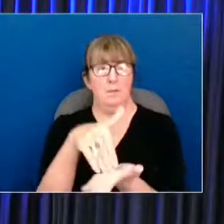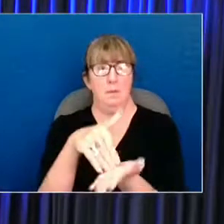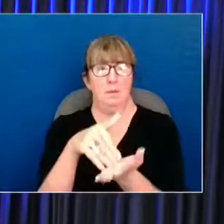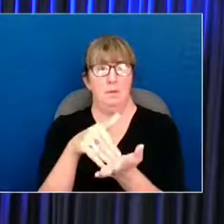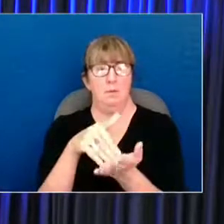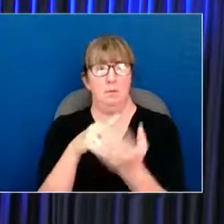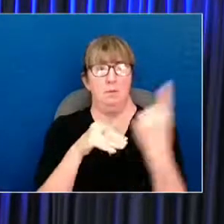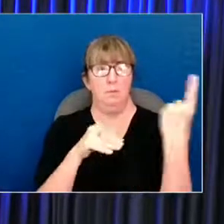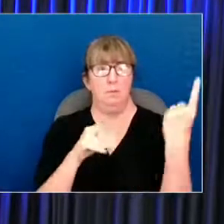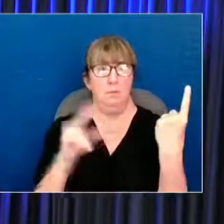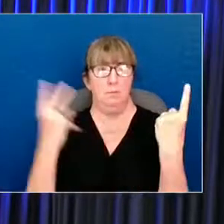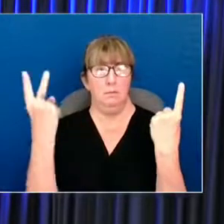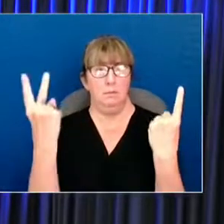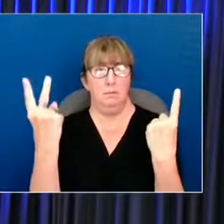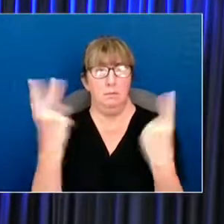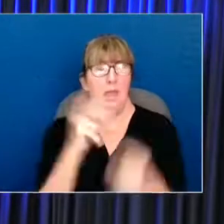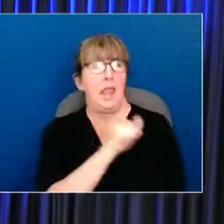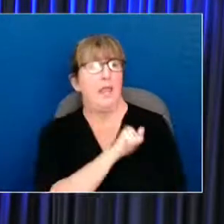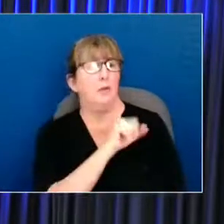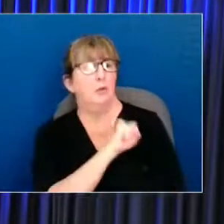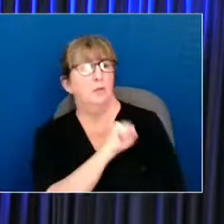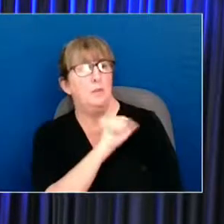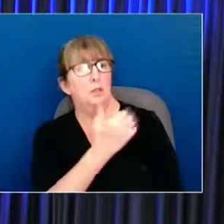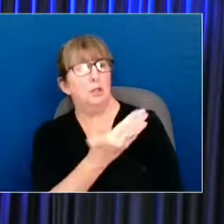Sophia, can you bring the flag 2 feet